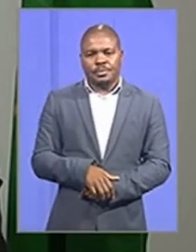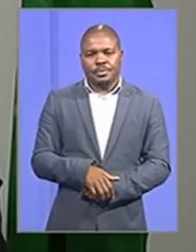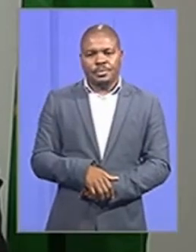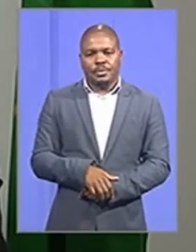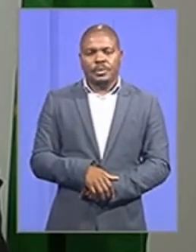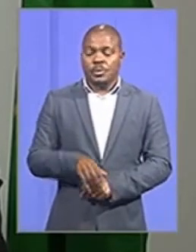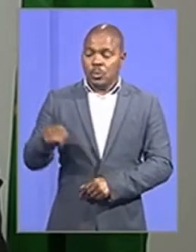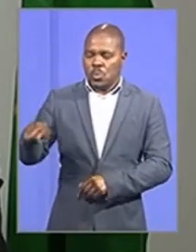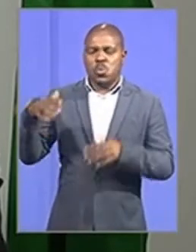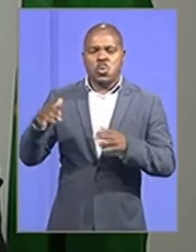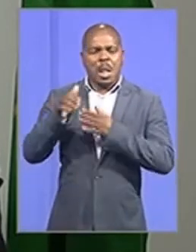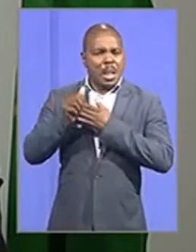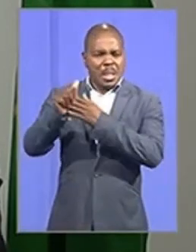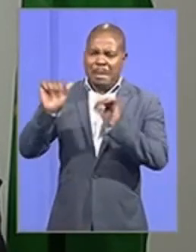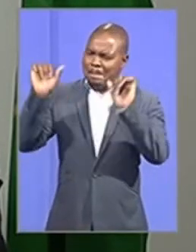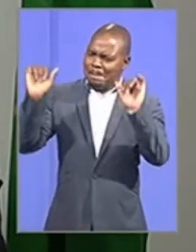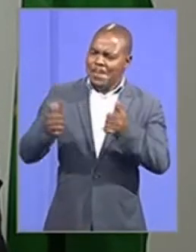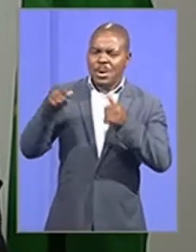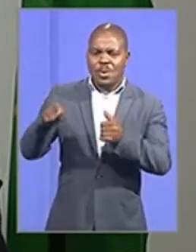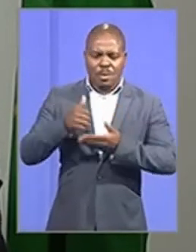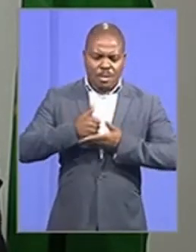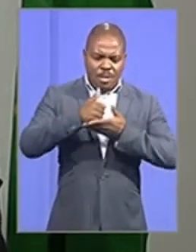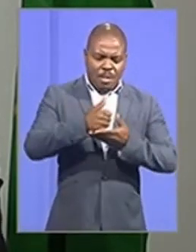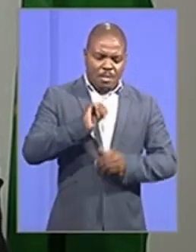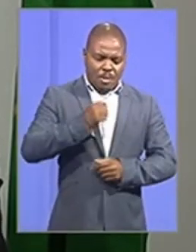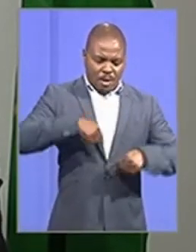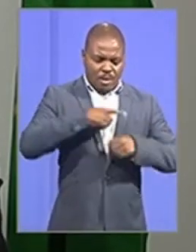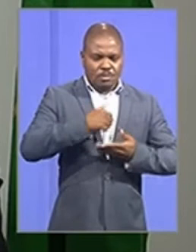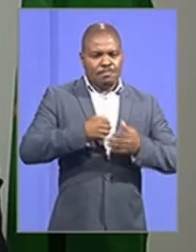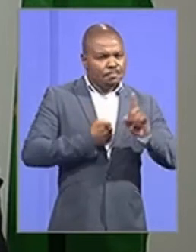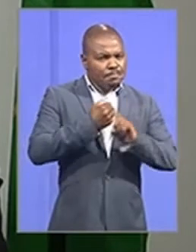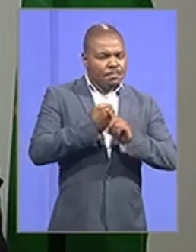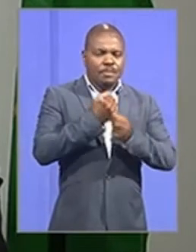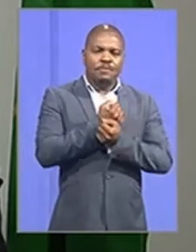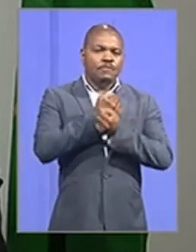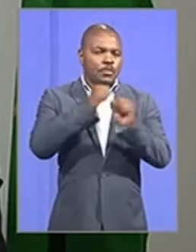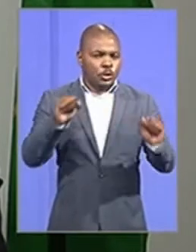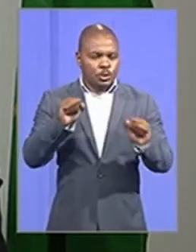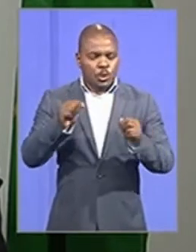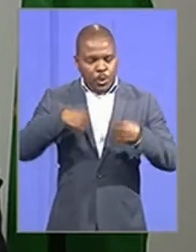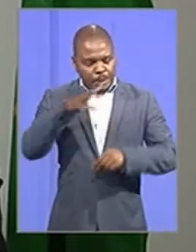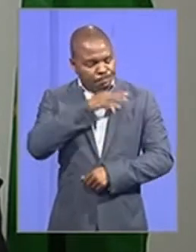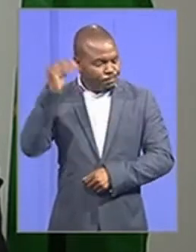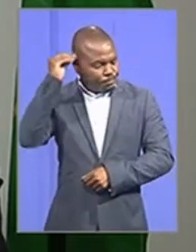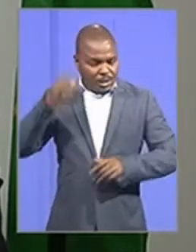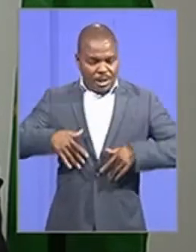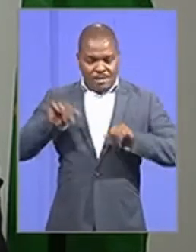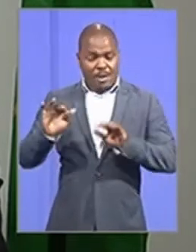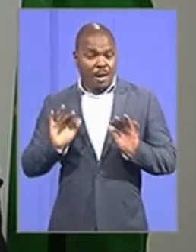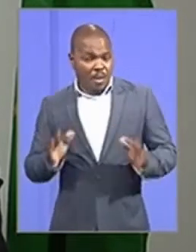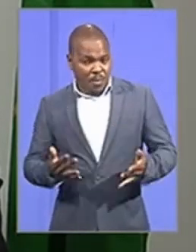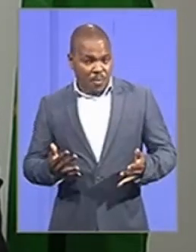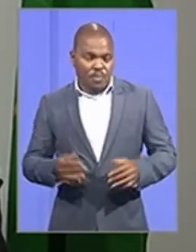great leader who made such a contribution to our freedom, we've decided to